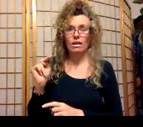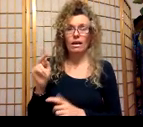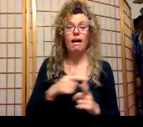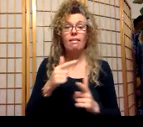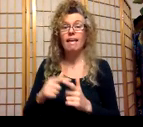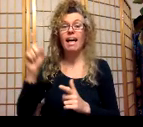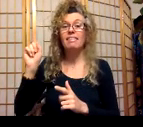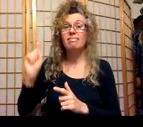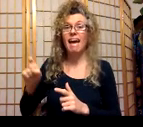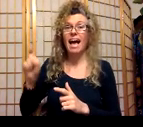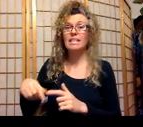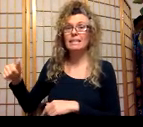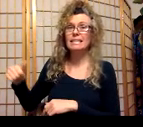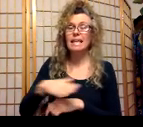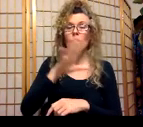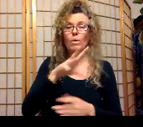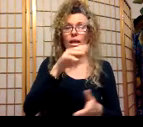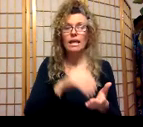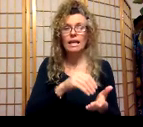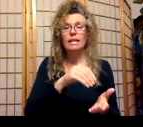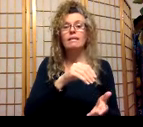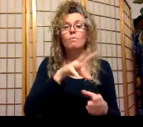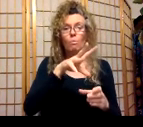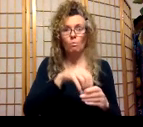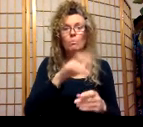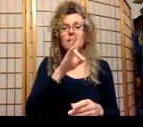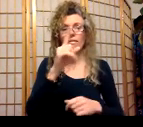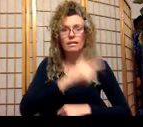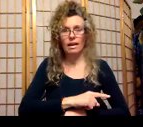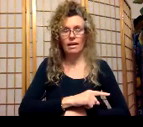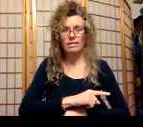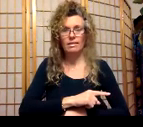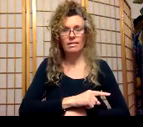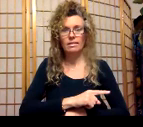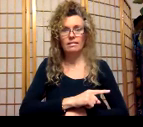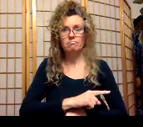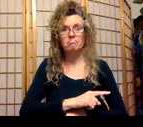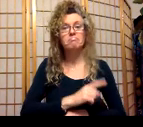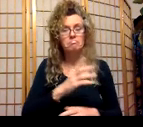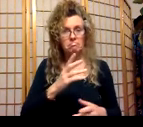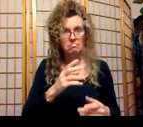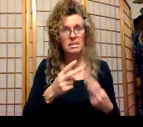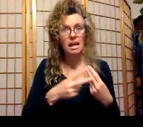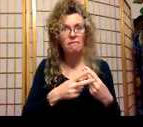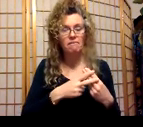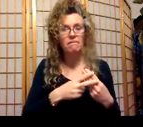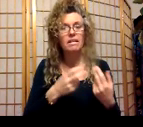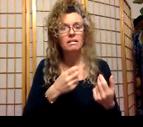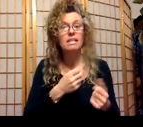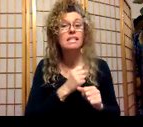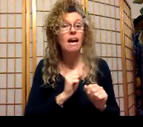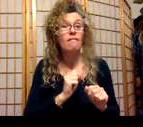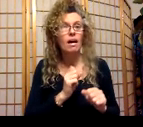Then that has to be sent within 7 days to ESM so they can execute their program to save. In this case,